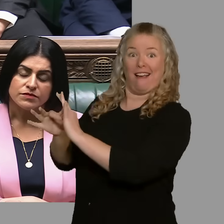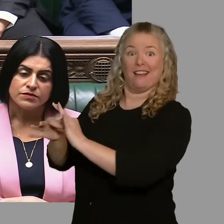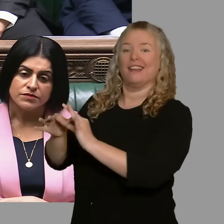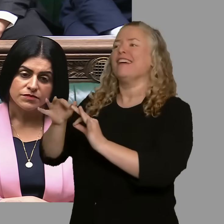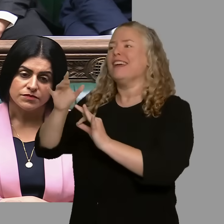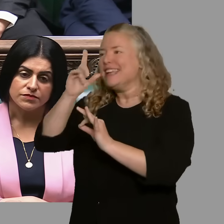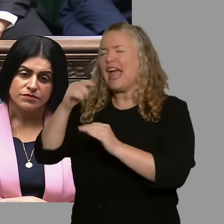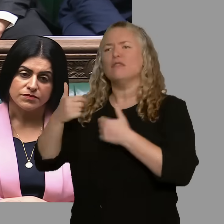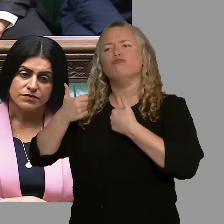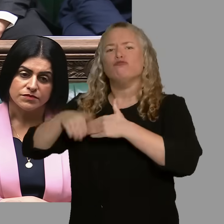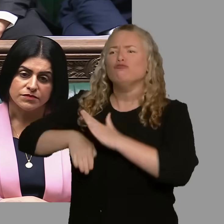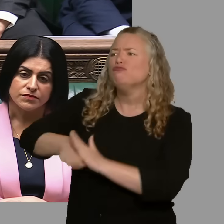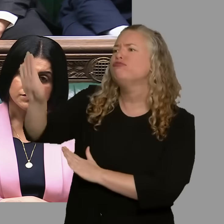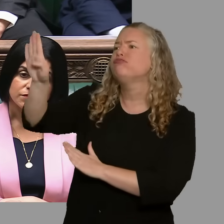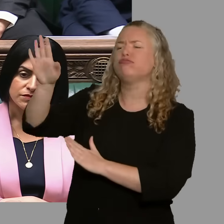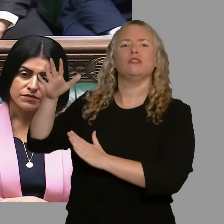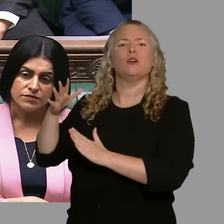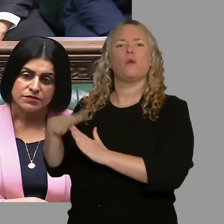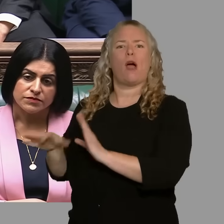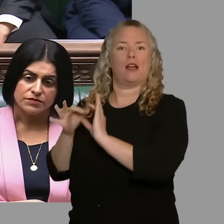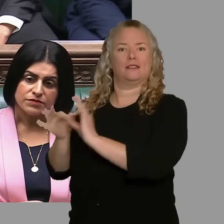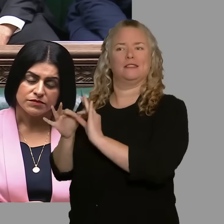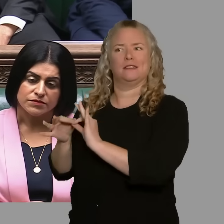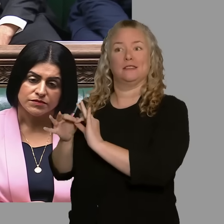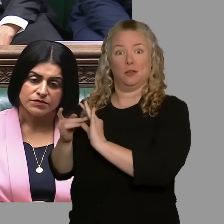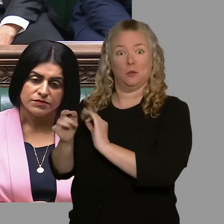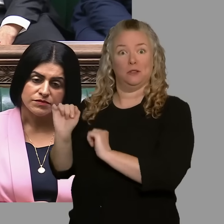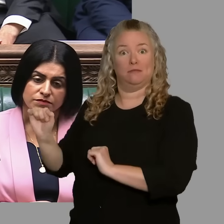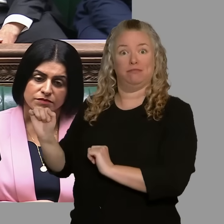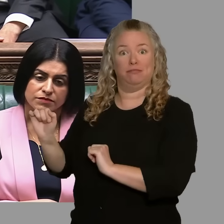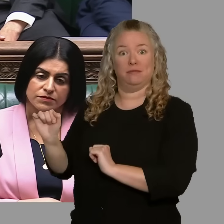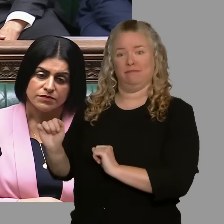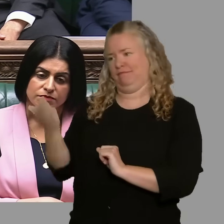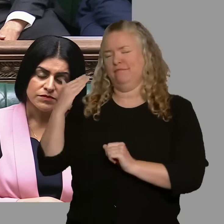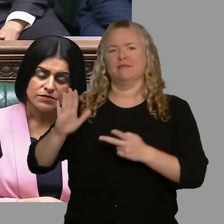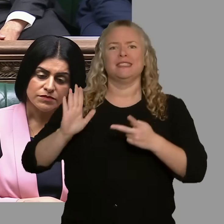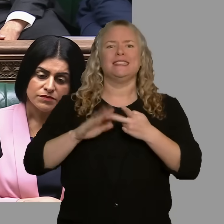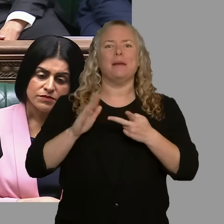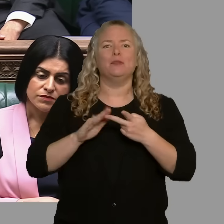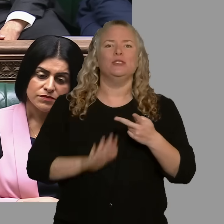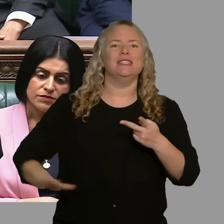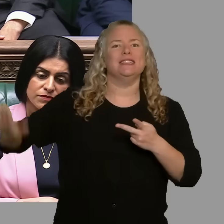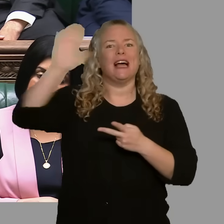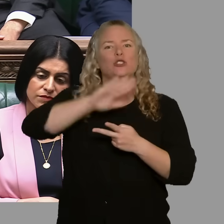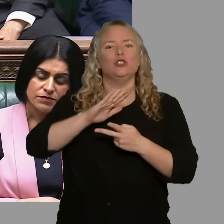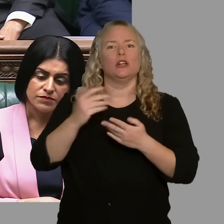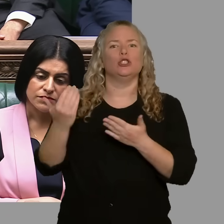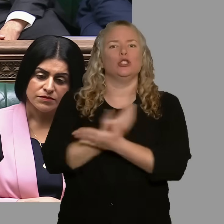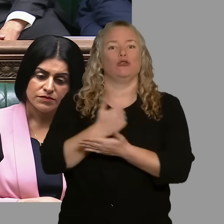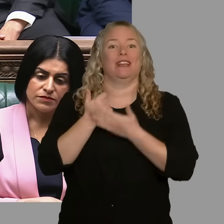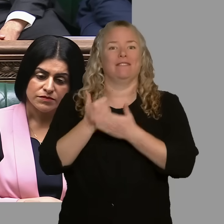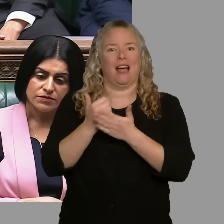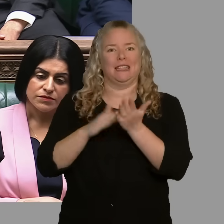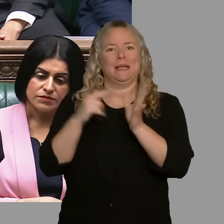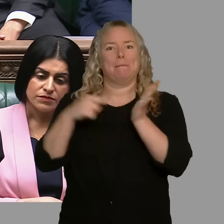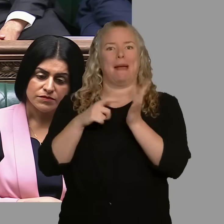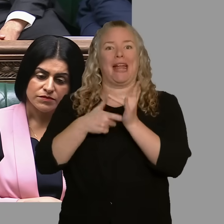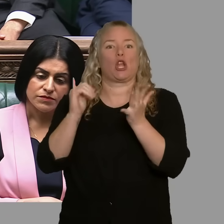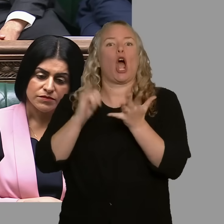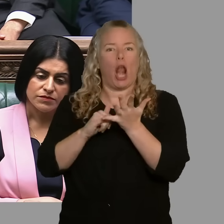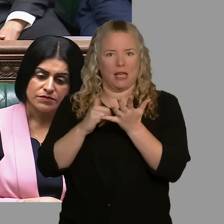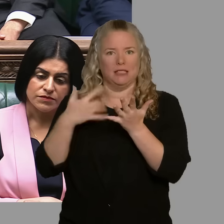in a substantive witness statement in 2023, which was subsequently supplemented by 2 further short